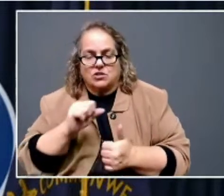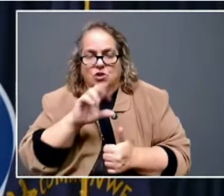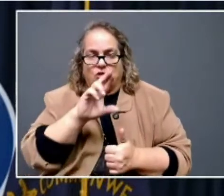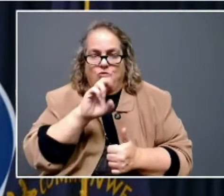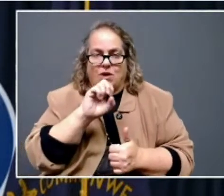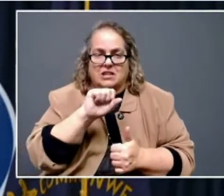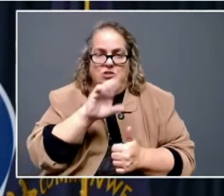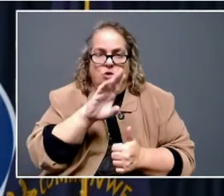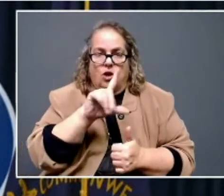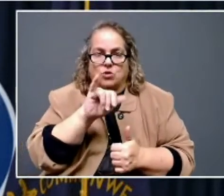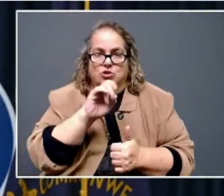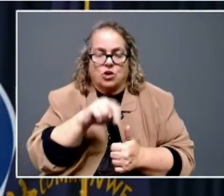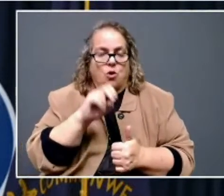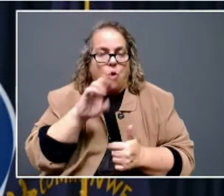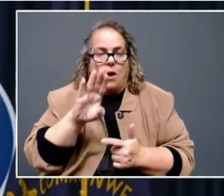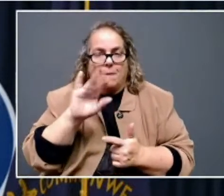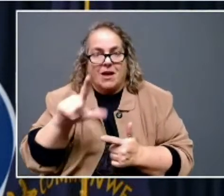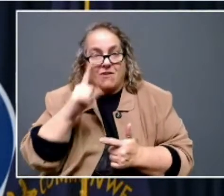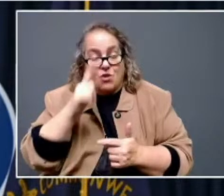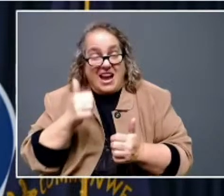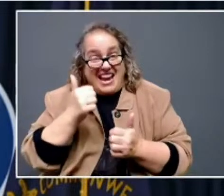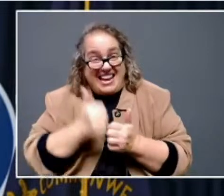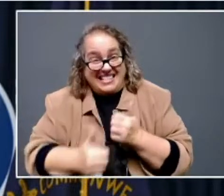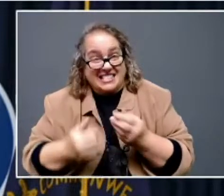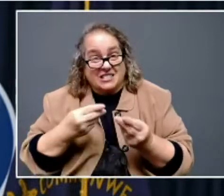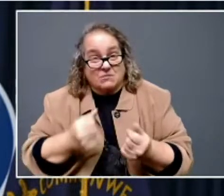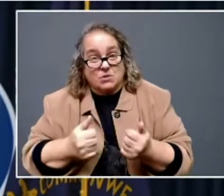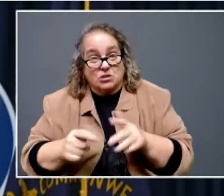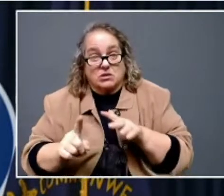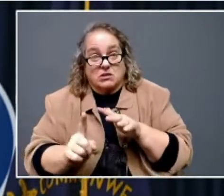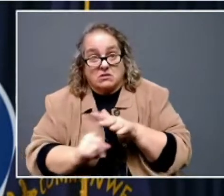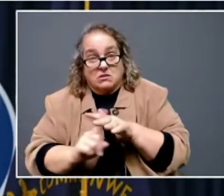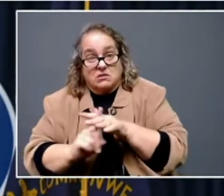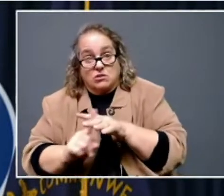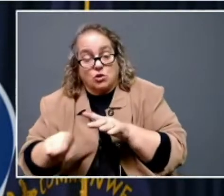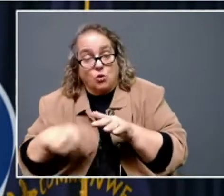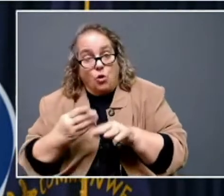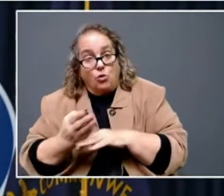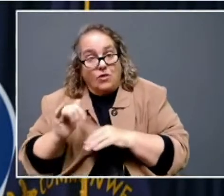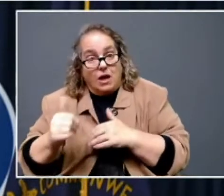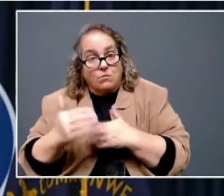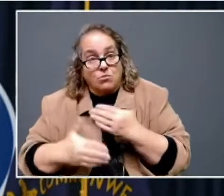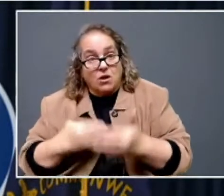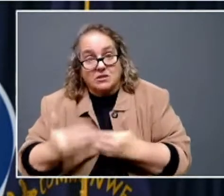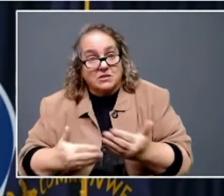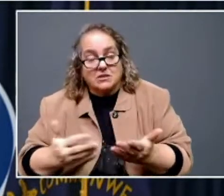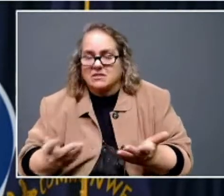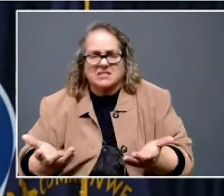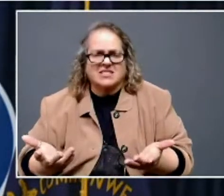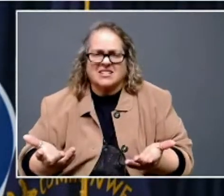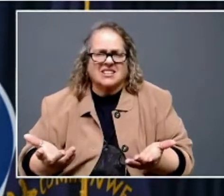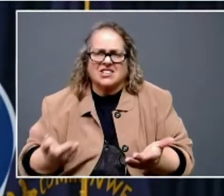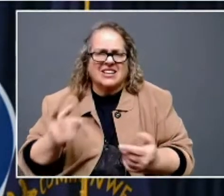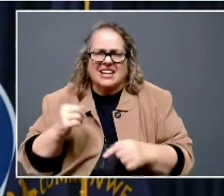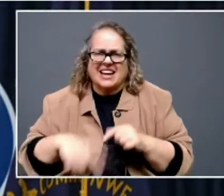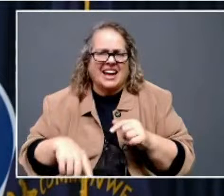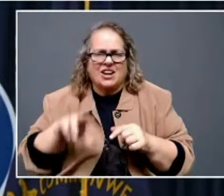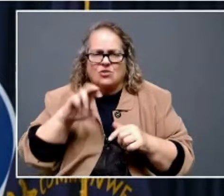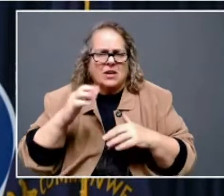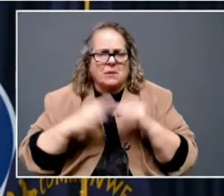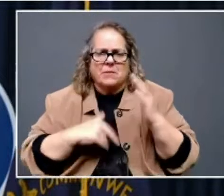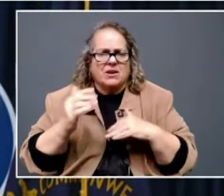every expenditure as it arises to go through that process, you can't rebuild towns that way. So listen, I know it's just